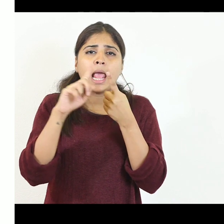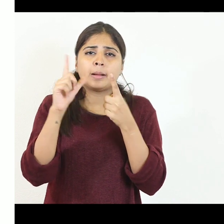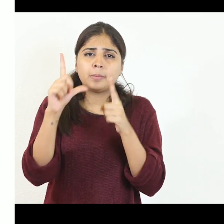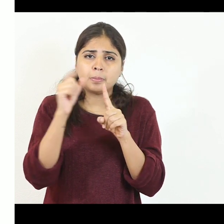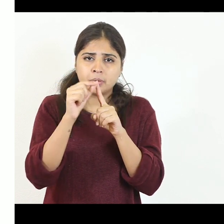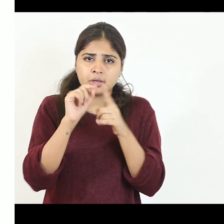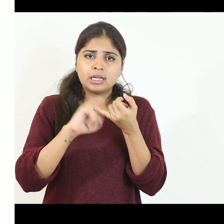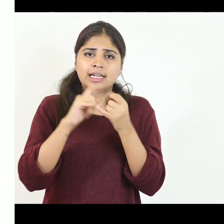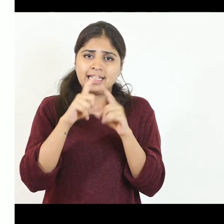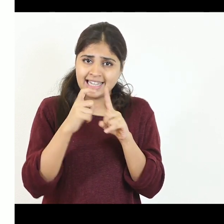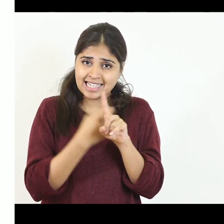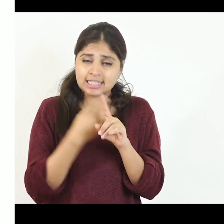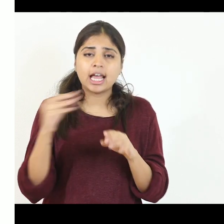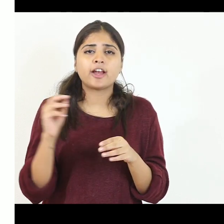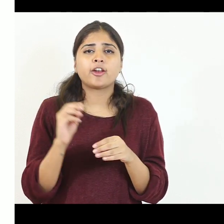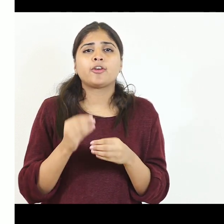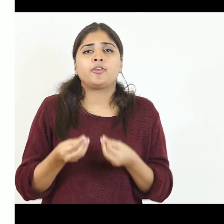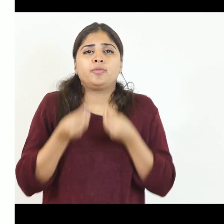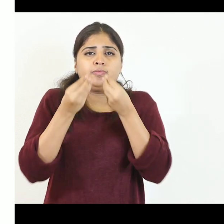improvements.